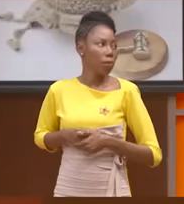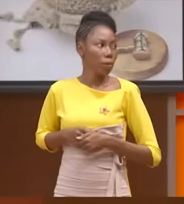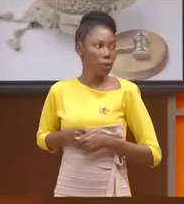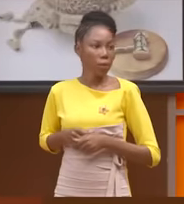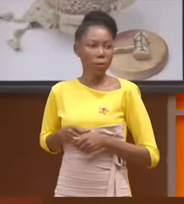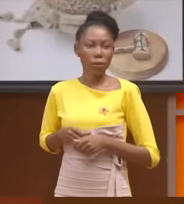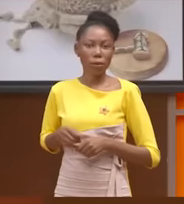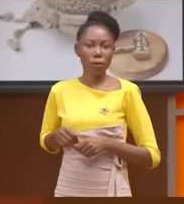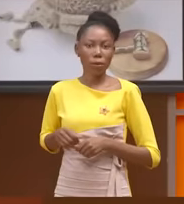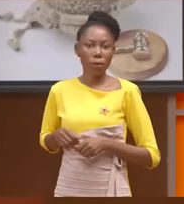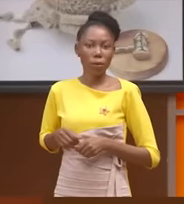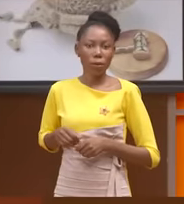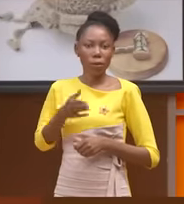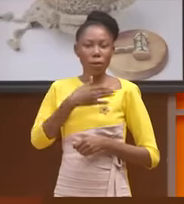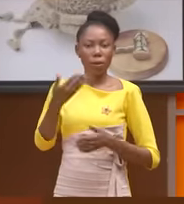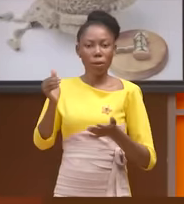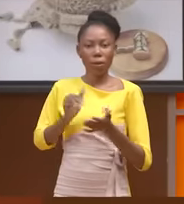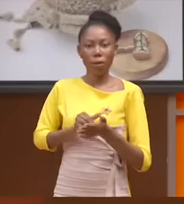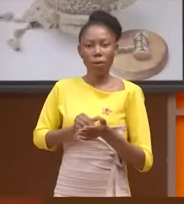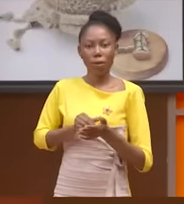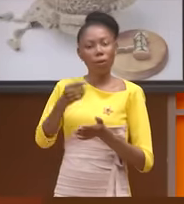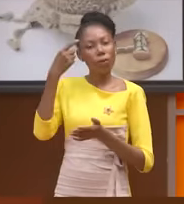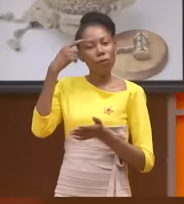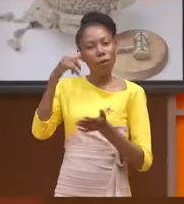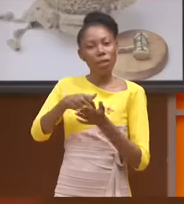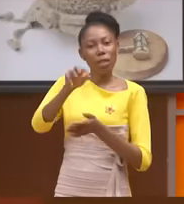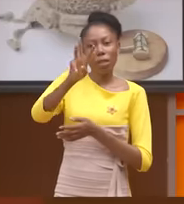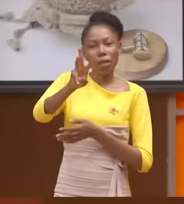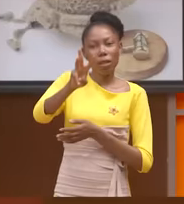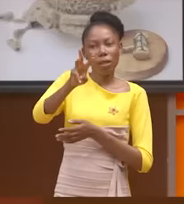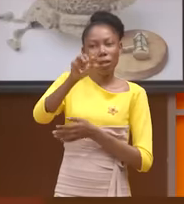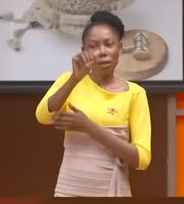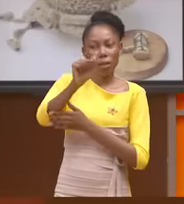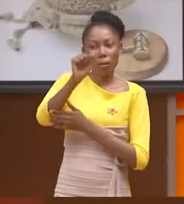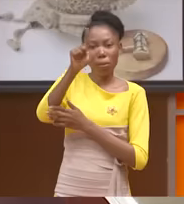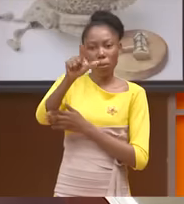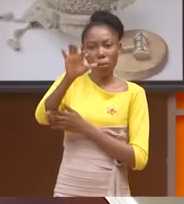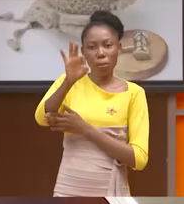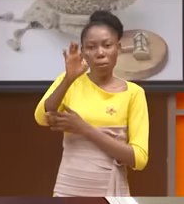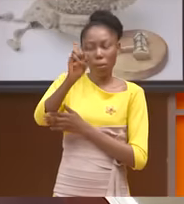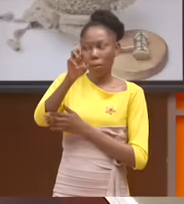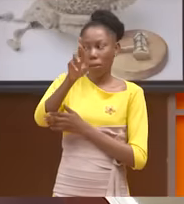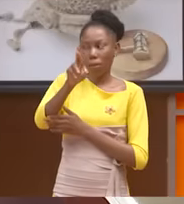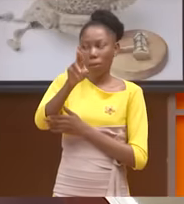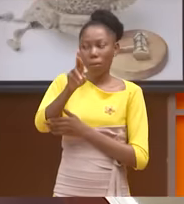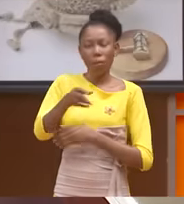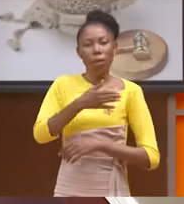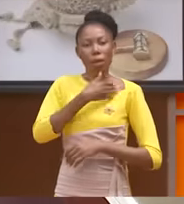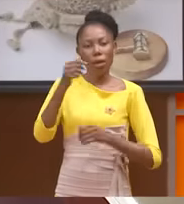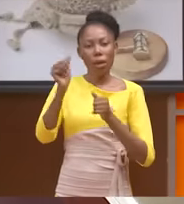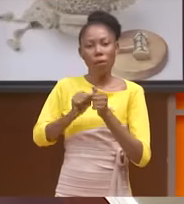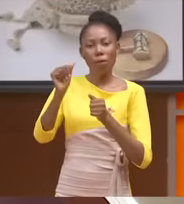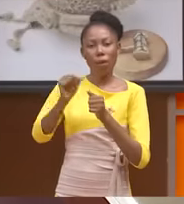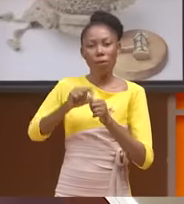then welfare, that's feeding and everything on monthly